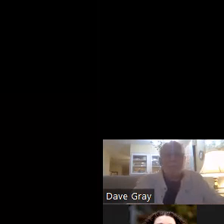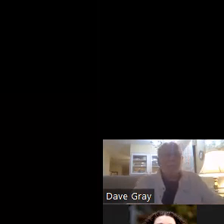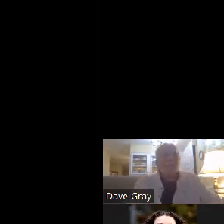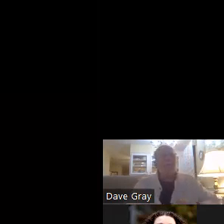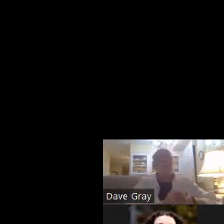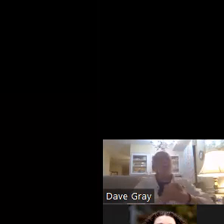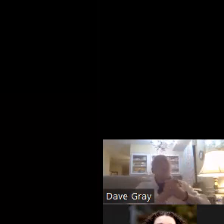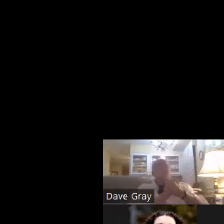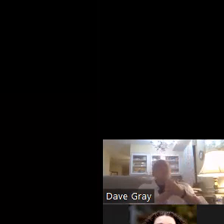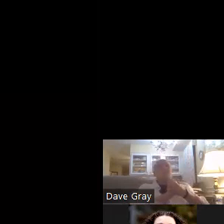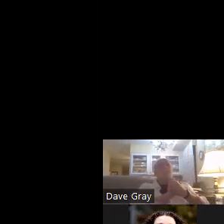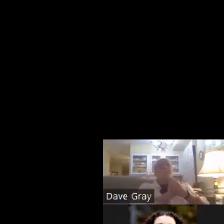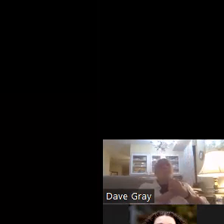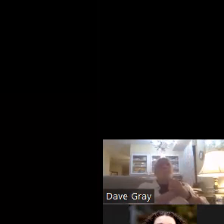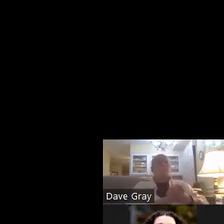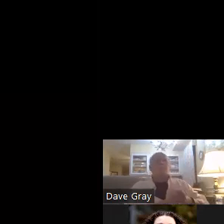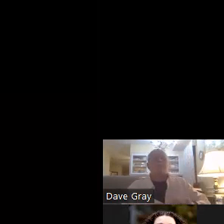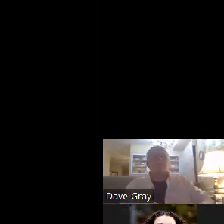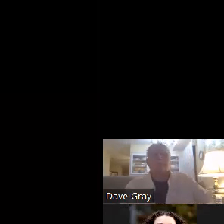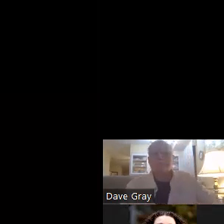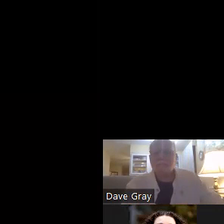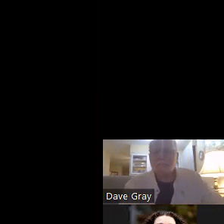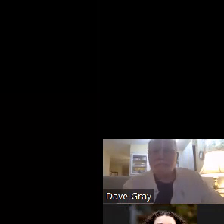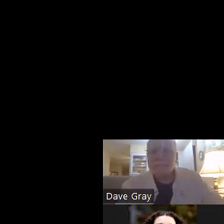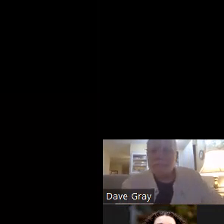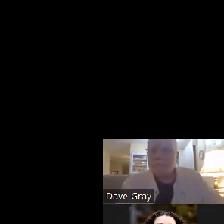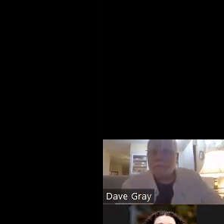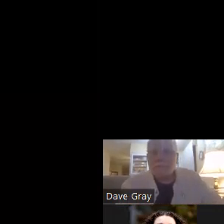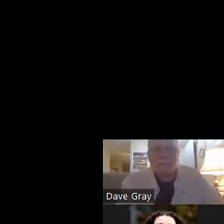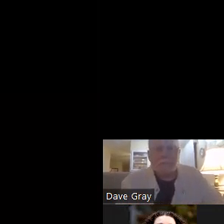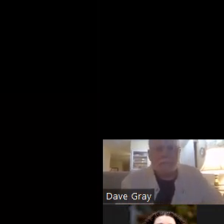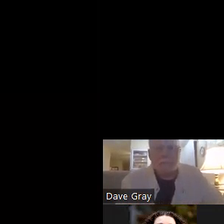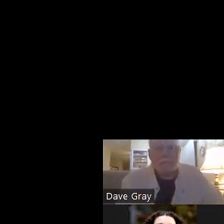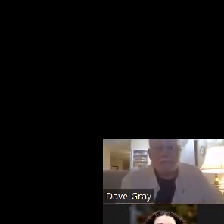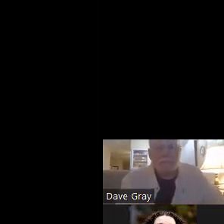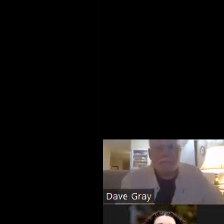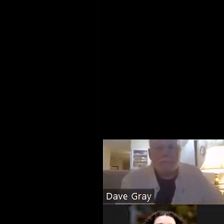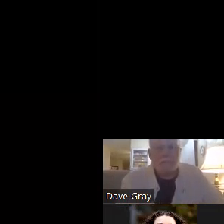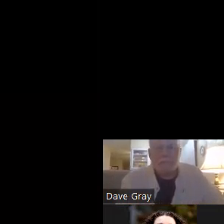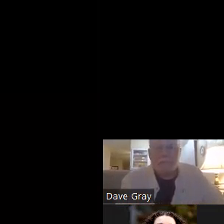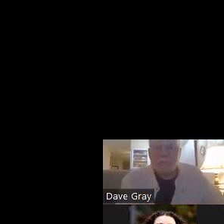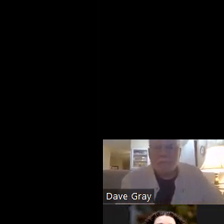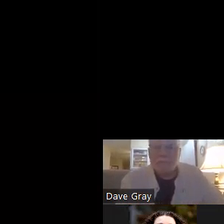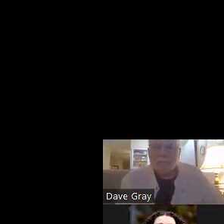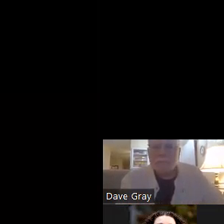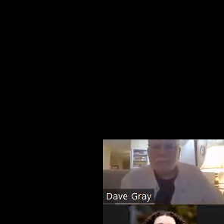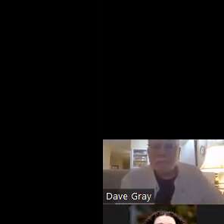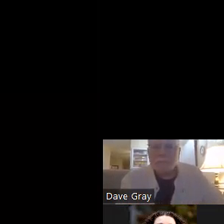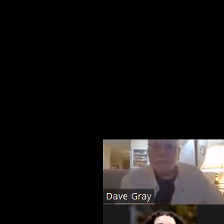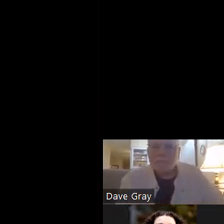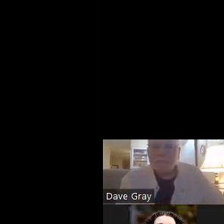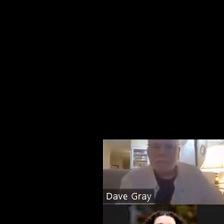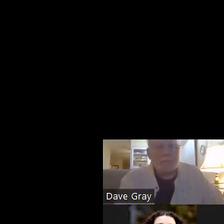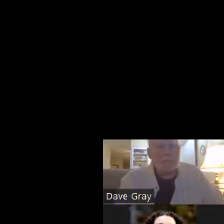lot of people think about the spread of disease as the virus, goes from one person coughing into their mouth